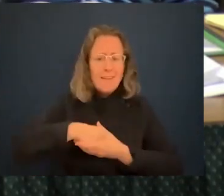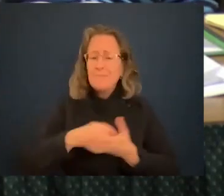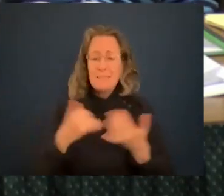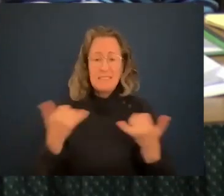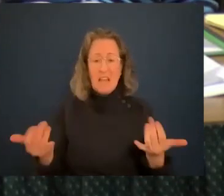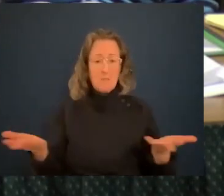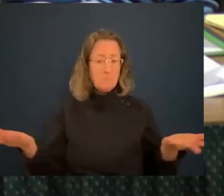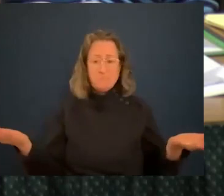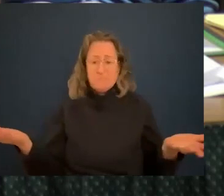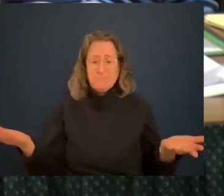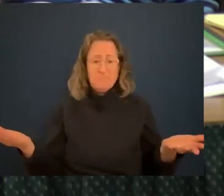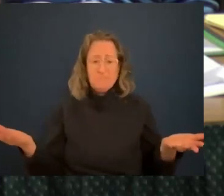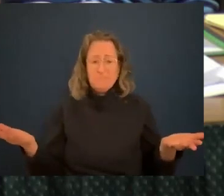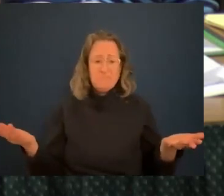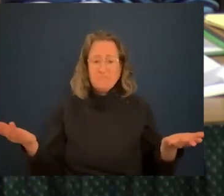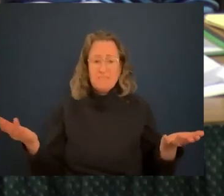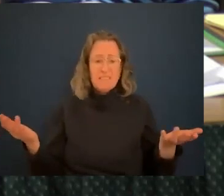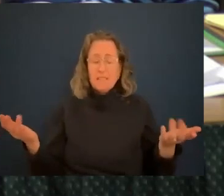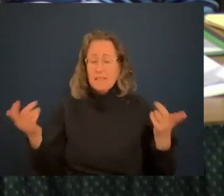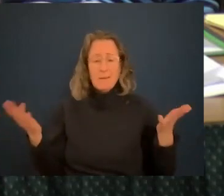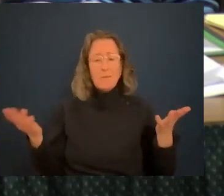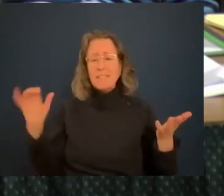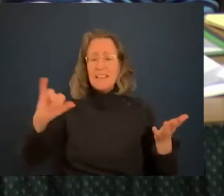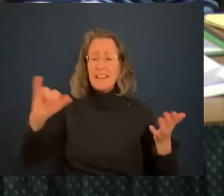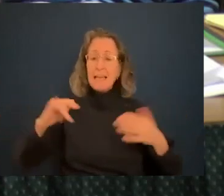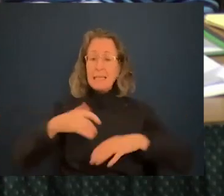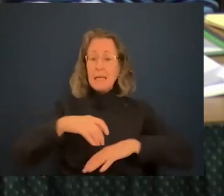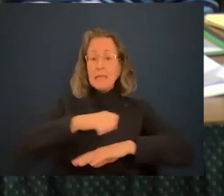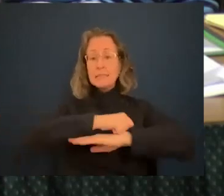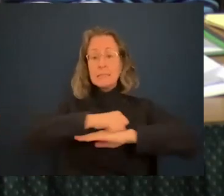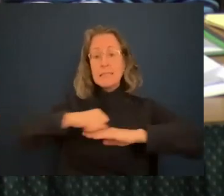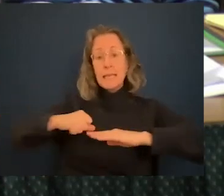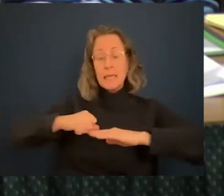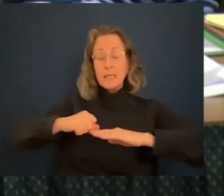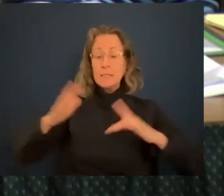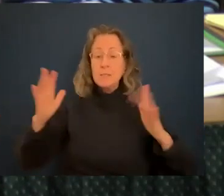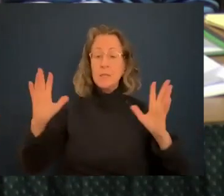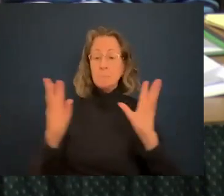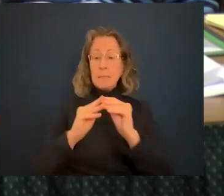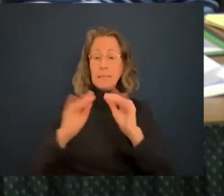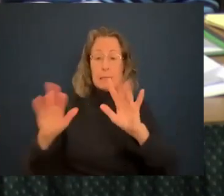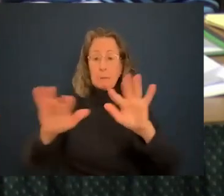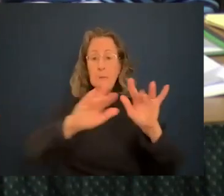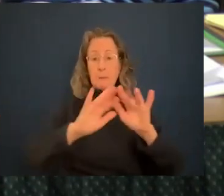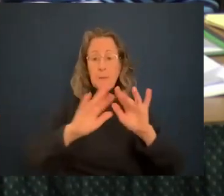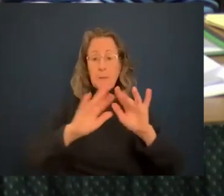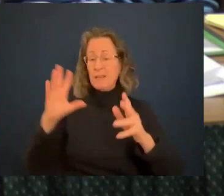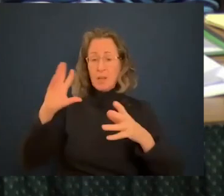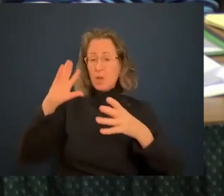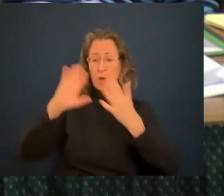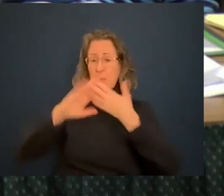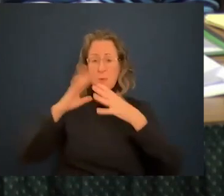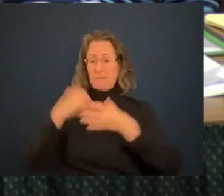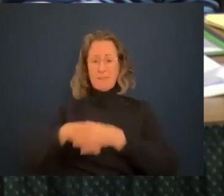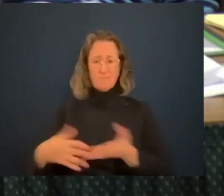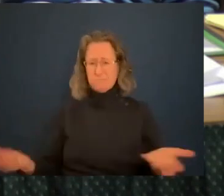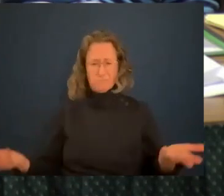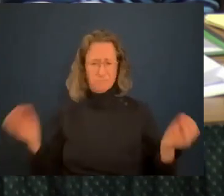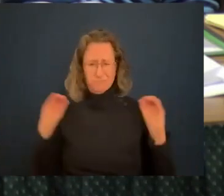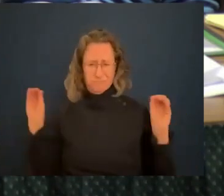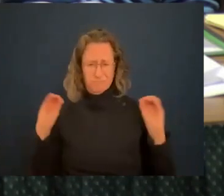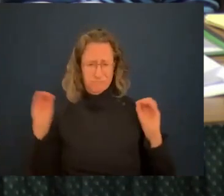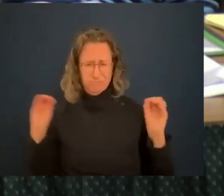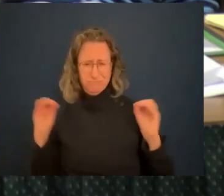it was a it was a stage and it needs to move beyond that stage I fully support that conversation I just want to say that I also